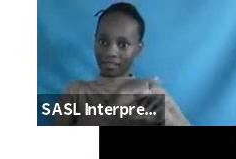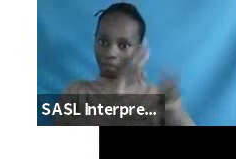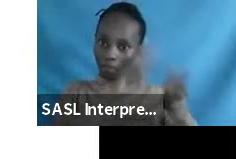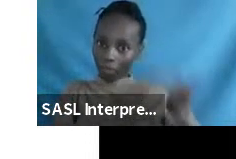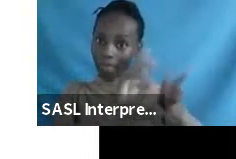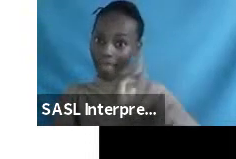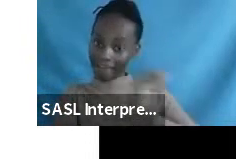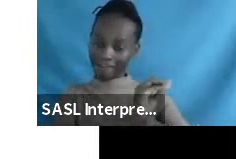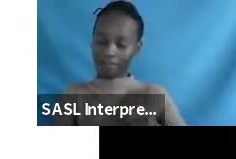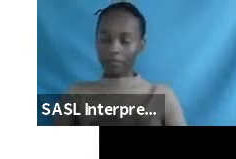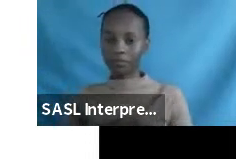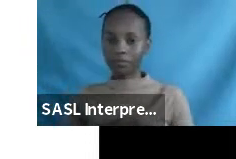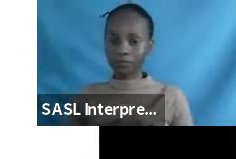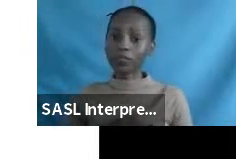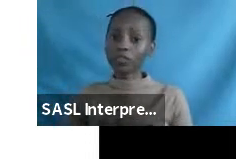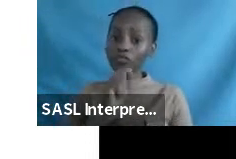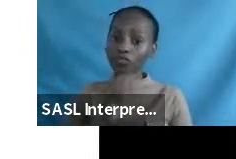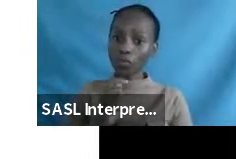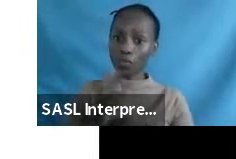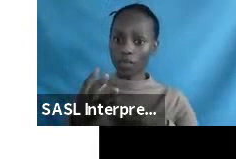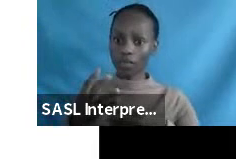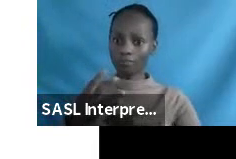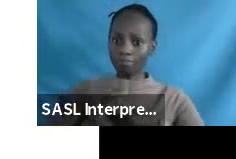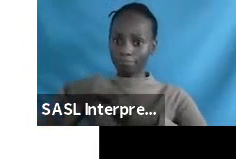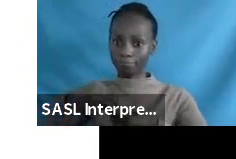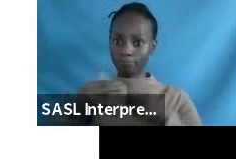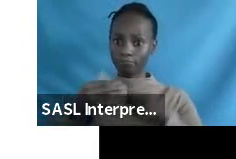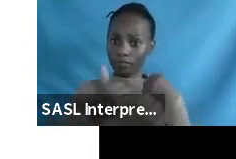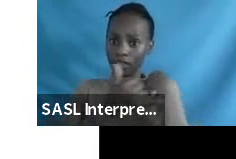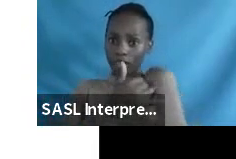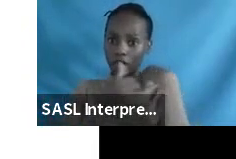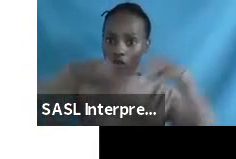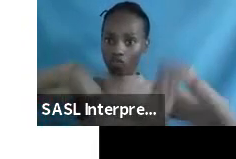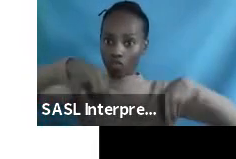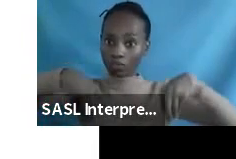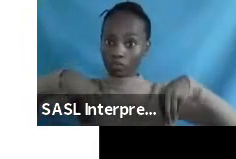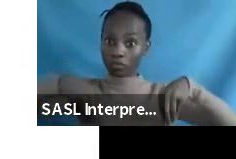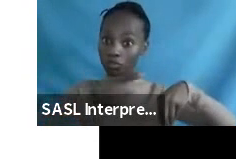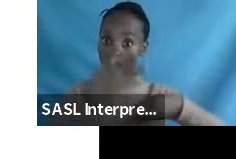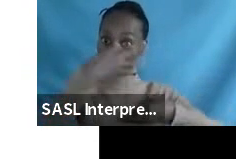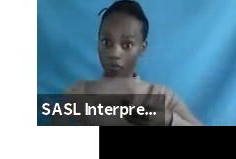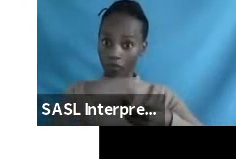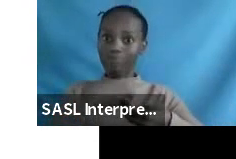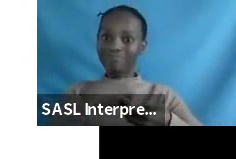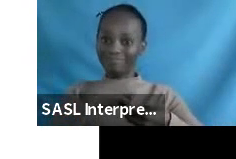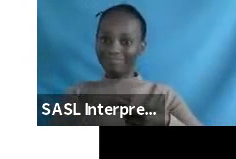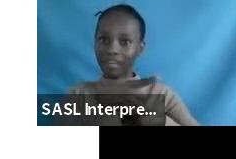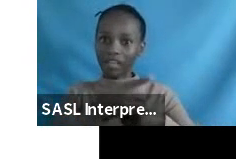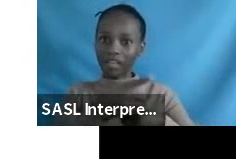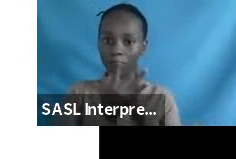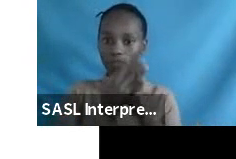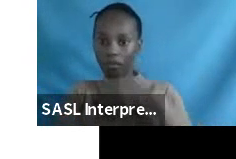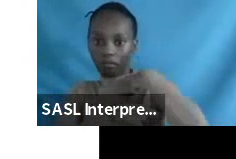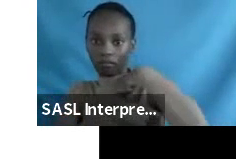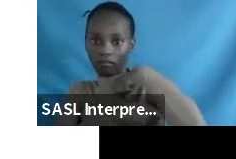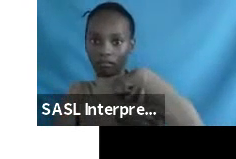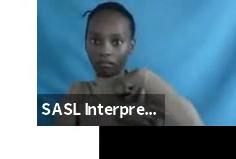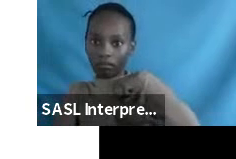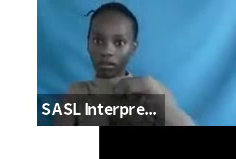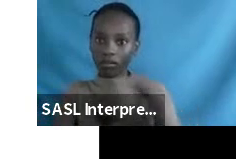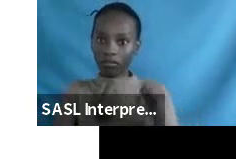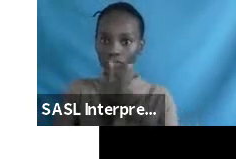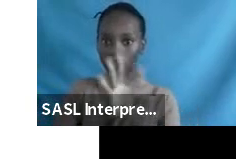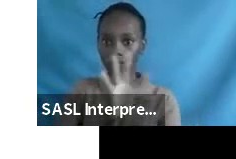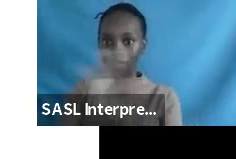involved in that have the capacity to also bribe their way out of jail or out of